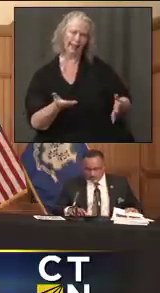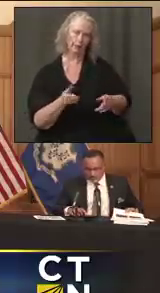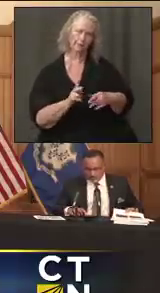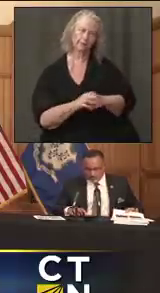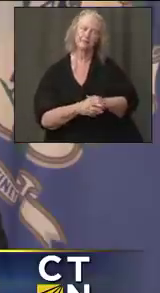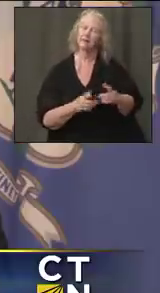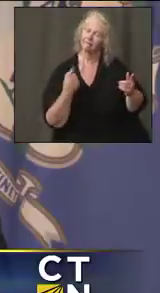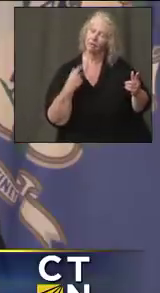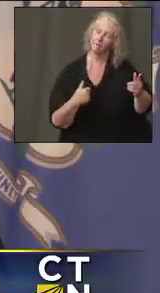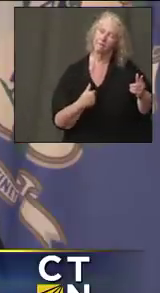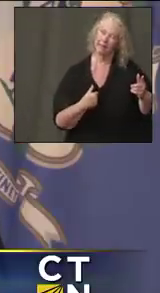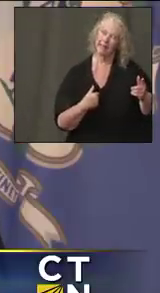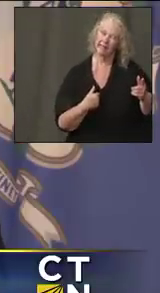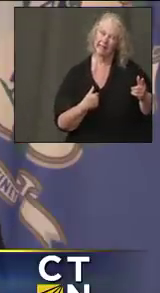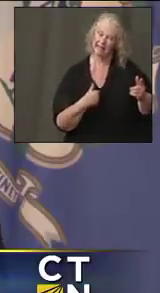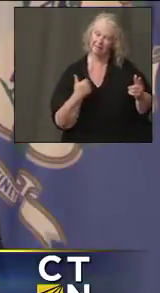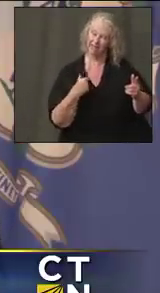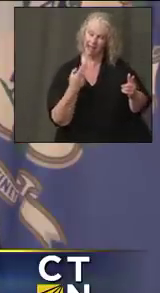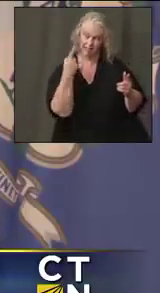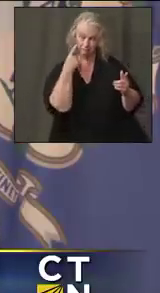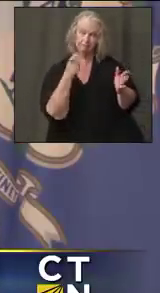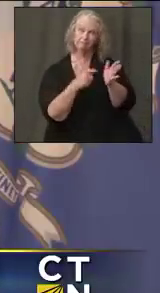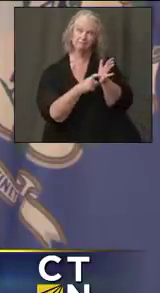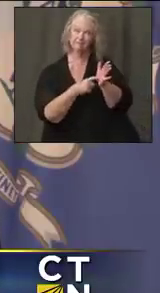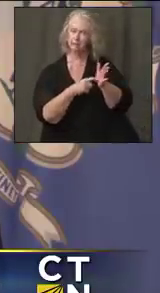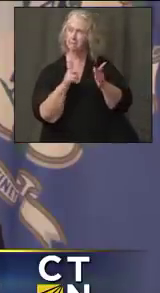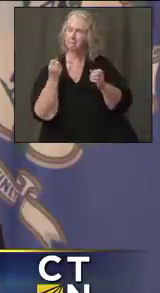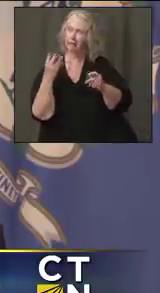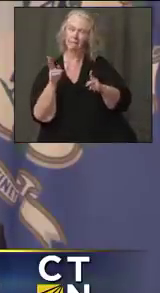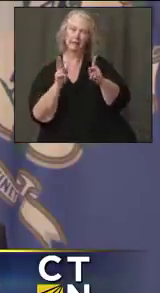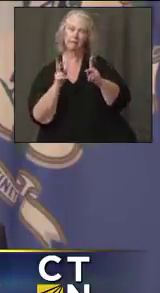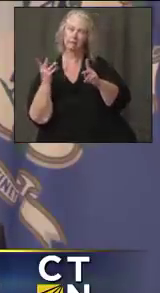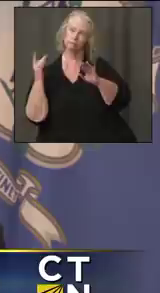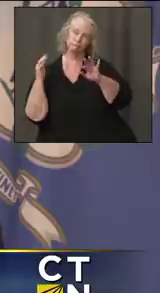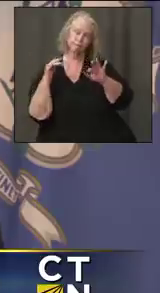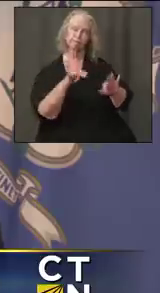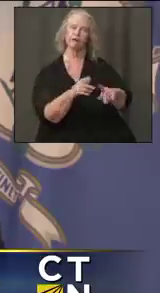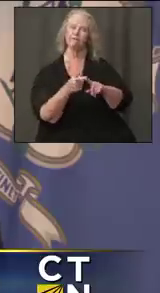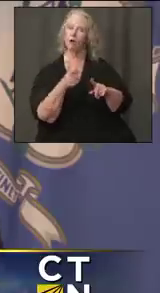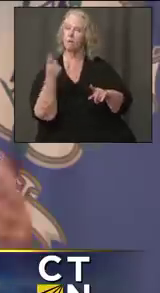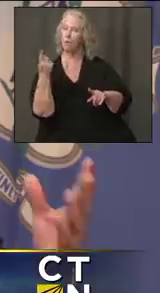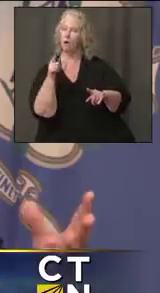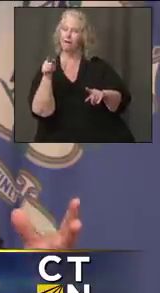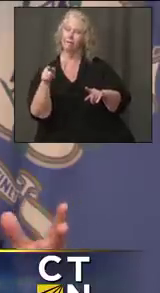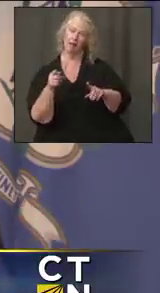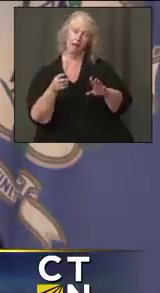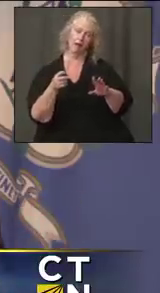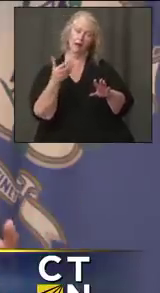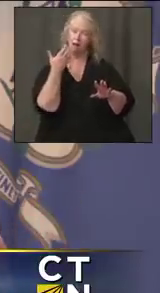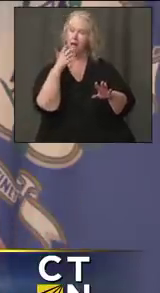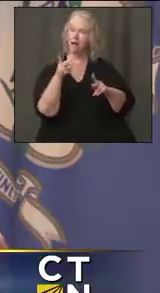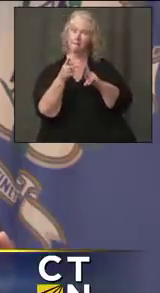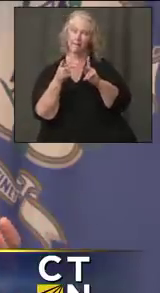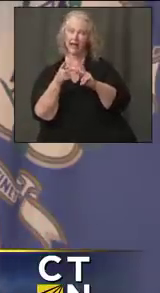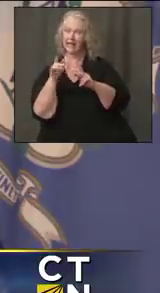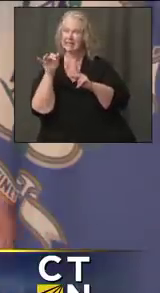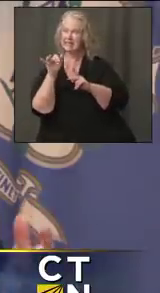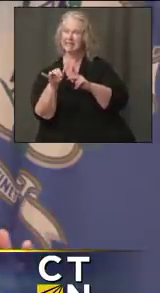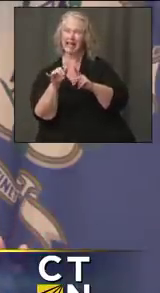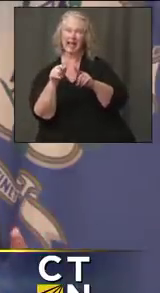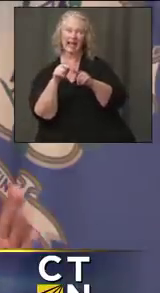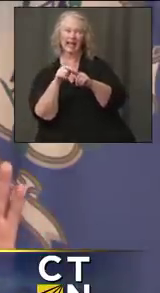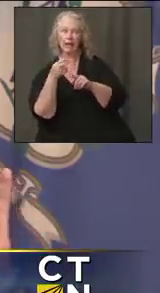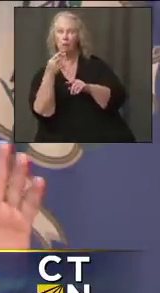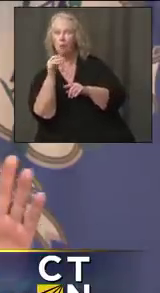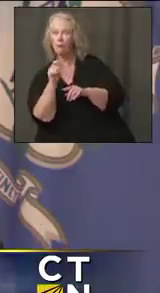For me, the tipping point would be if I find out that there's a lot of people coming from one of these very infected states and they're all staying at several hotels where